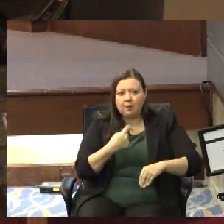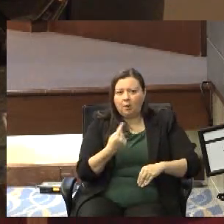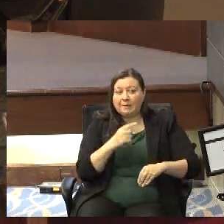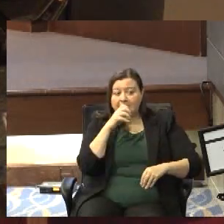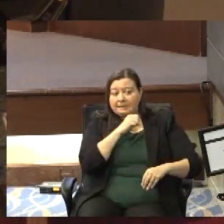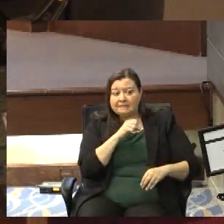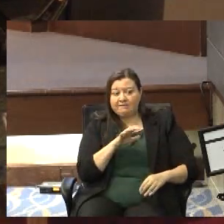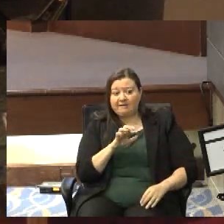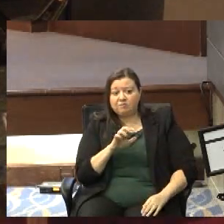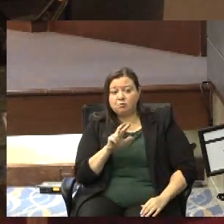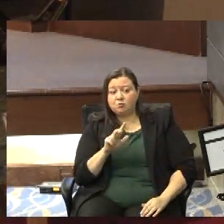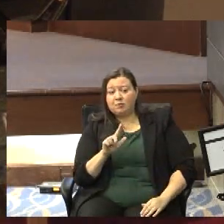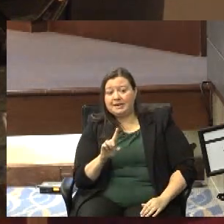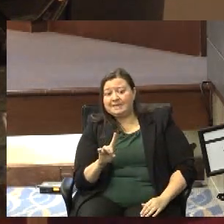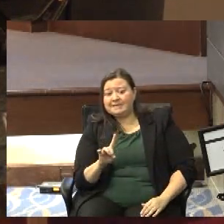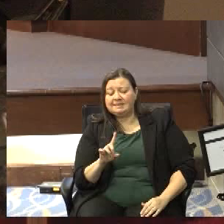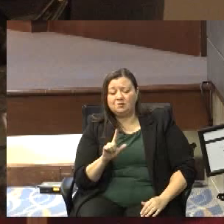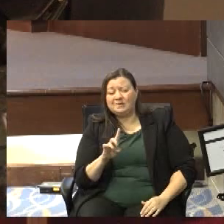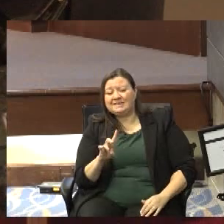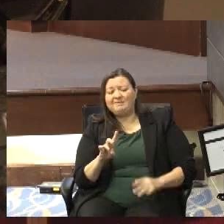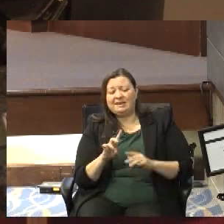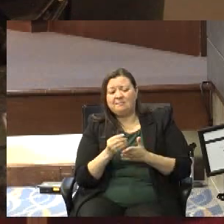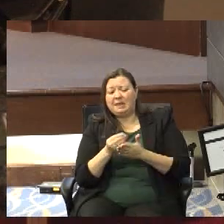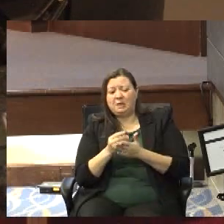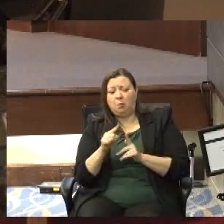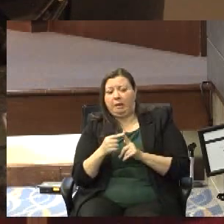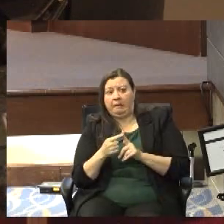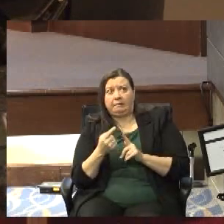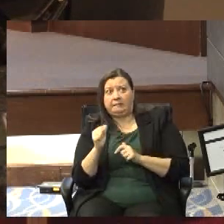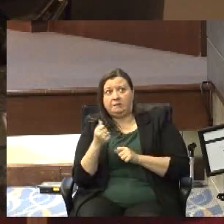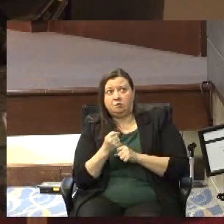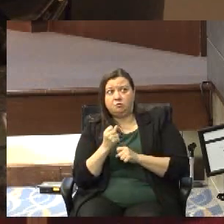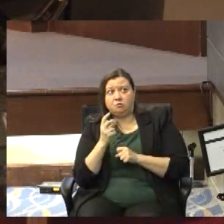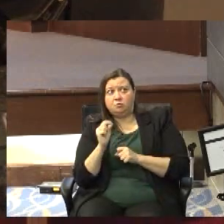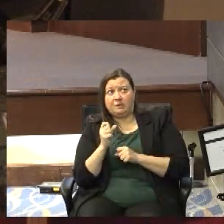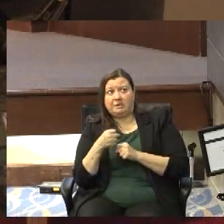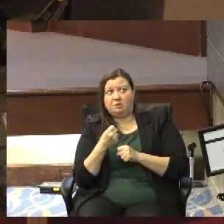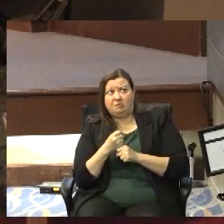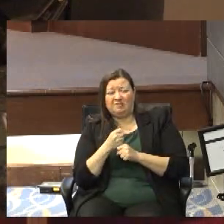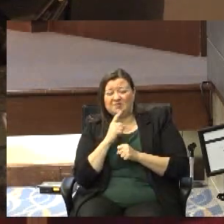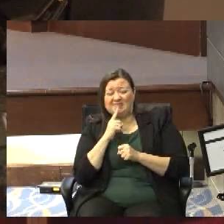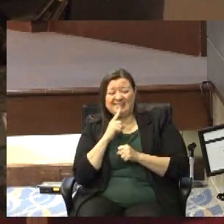that 527 going to kind of, when is that going to happen? 10 years from now, 20 years from now?